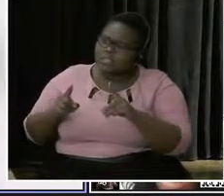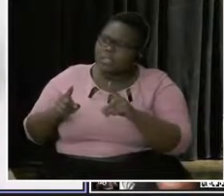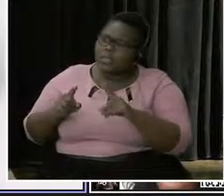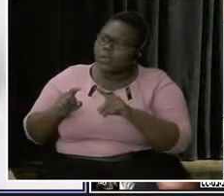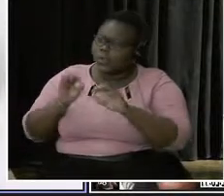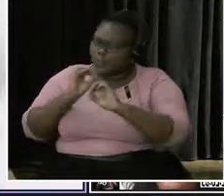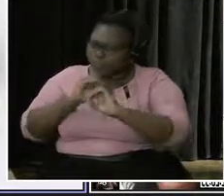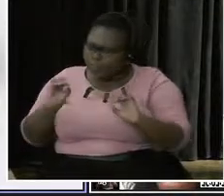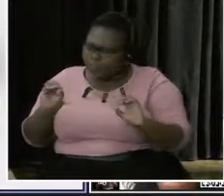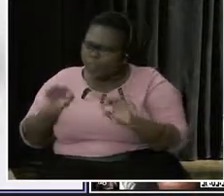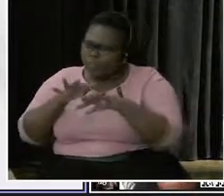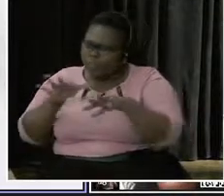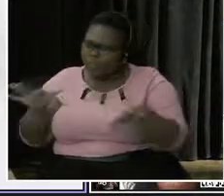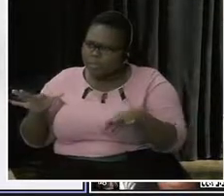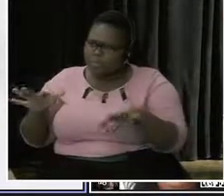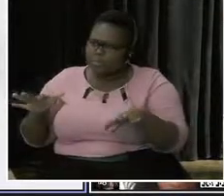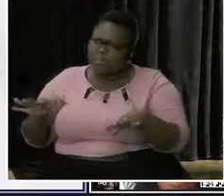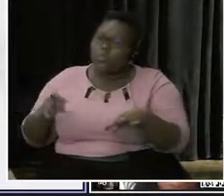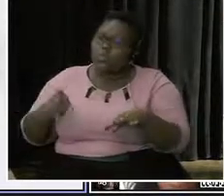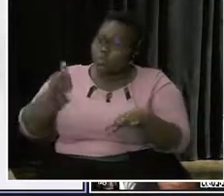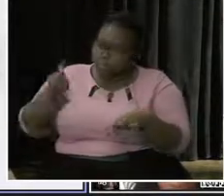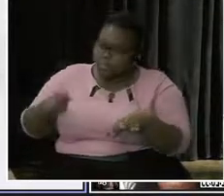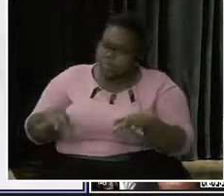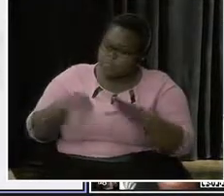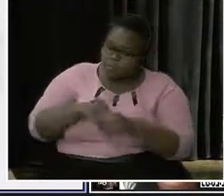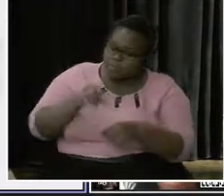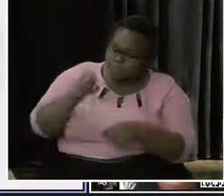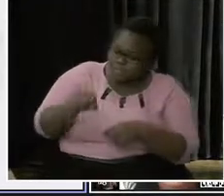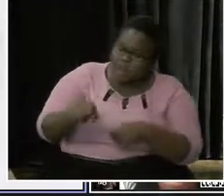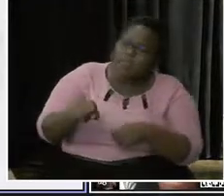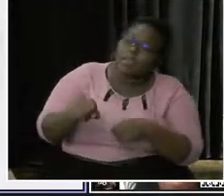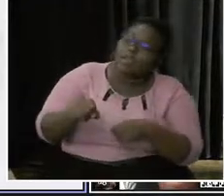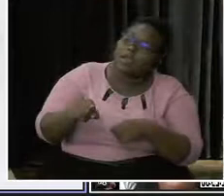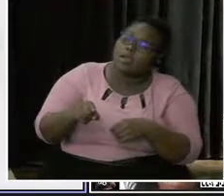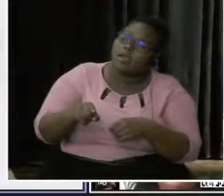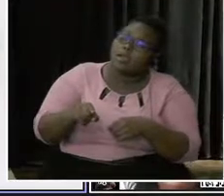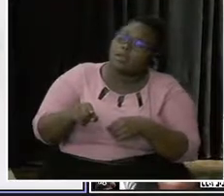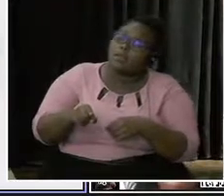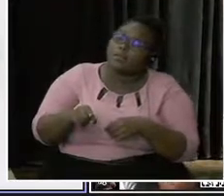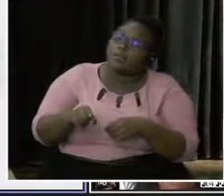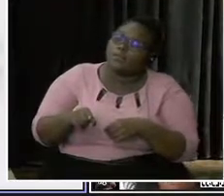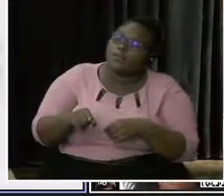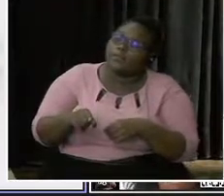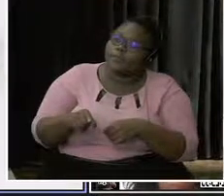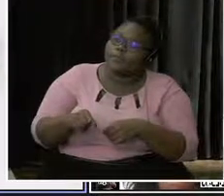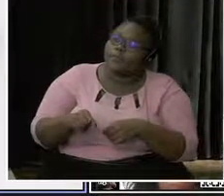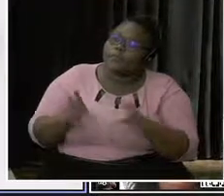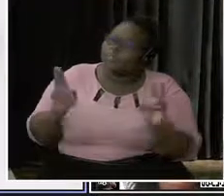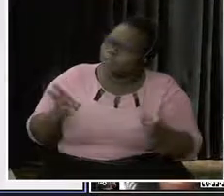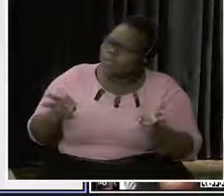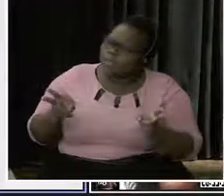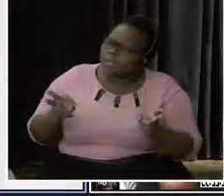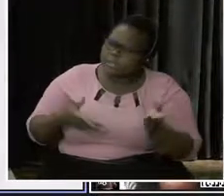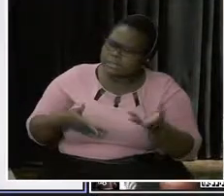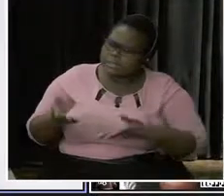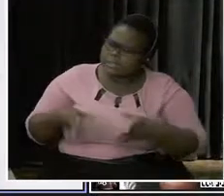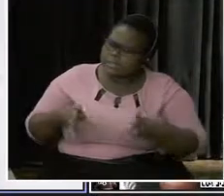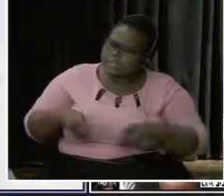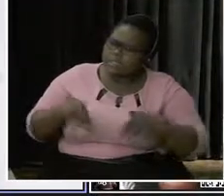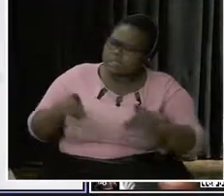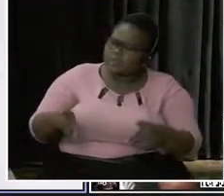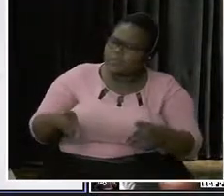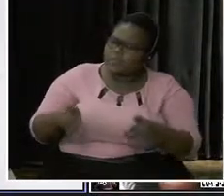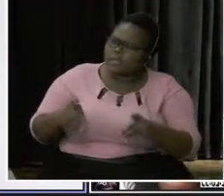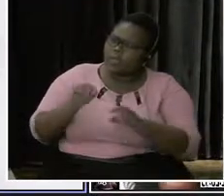force? This is indeed very worrying for the millions of residents affected by the civil unrest. The usual service delivery protests, especially